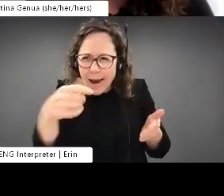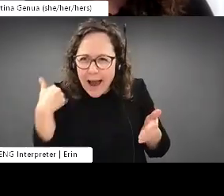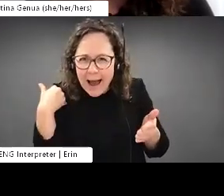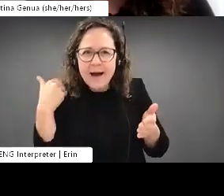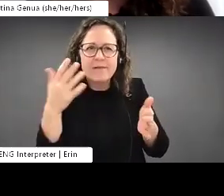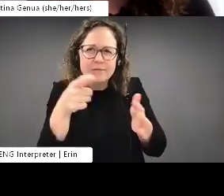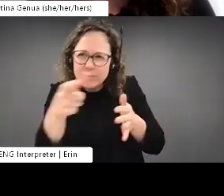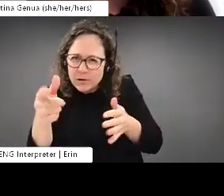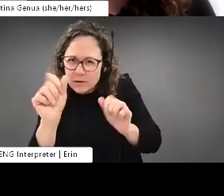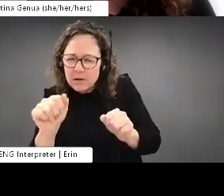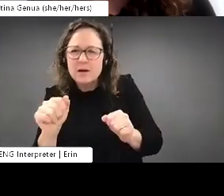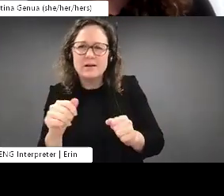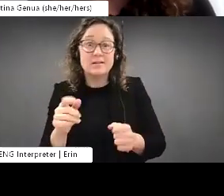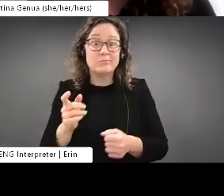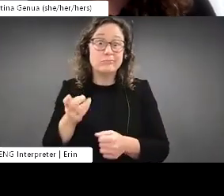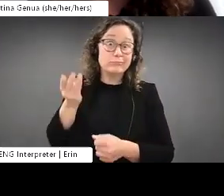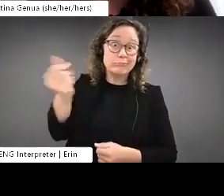so that you're not paying additional fees.